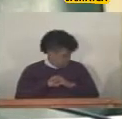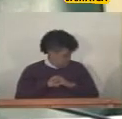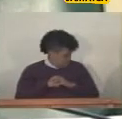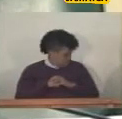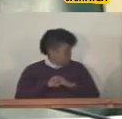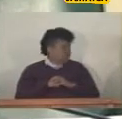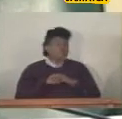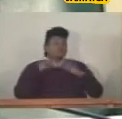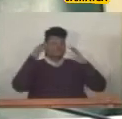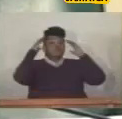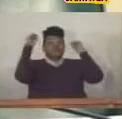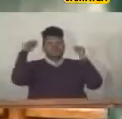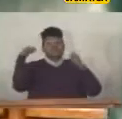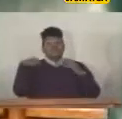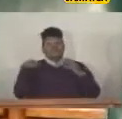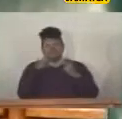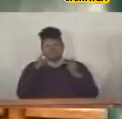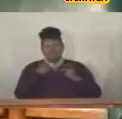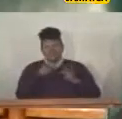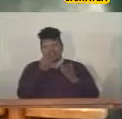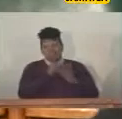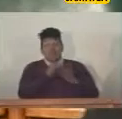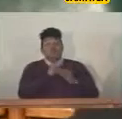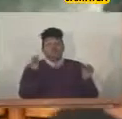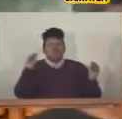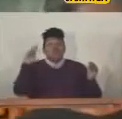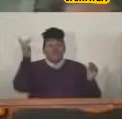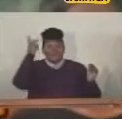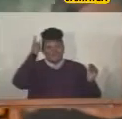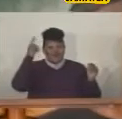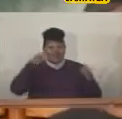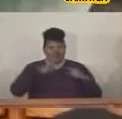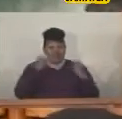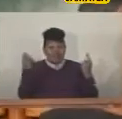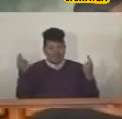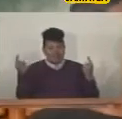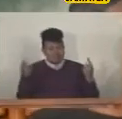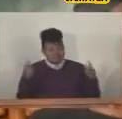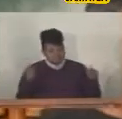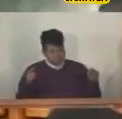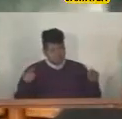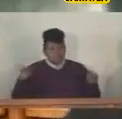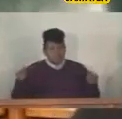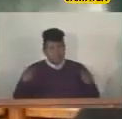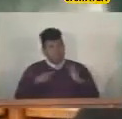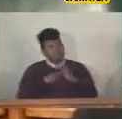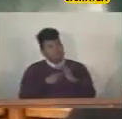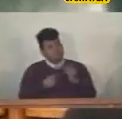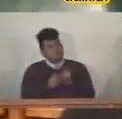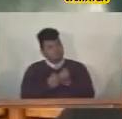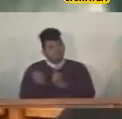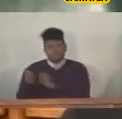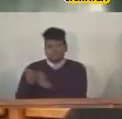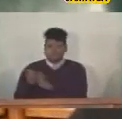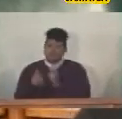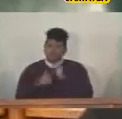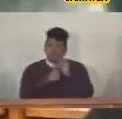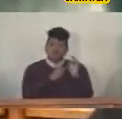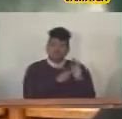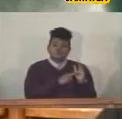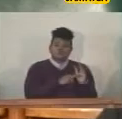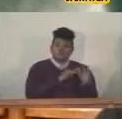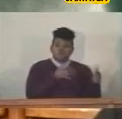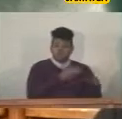Mr. President, this position, the fact that there is no political divide on this matter, was clearly demonstrated in the lower house